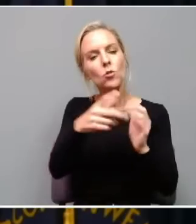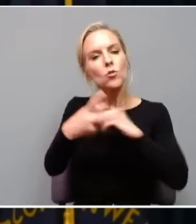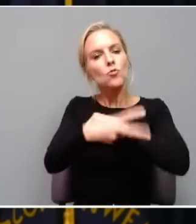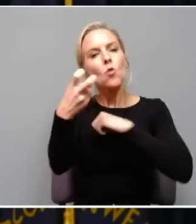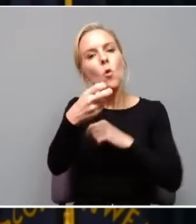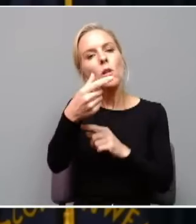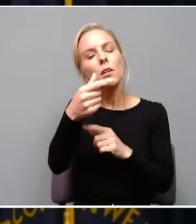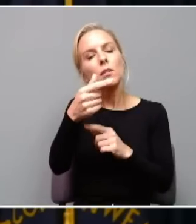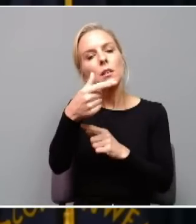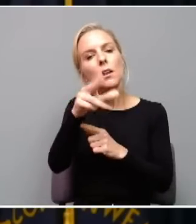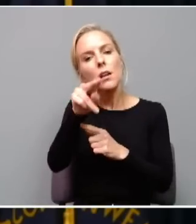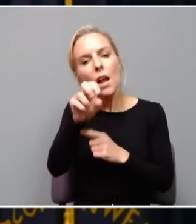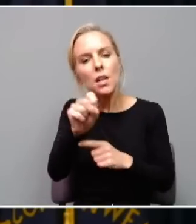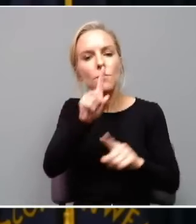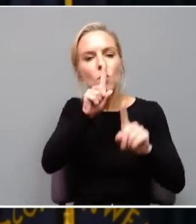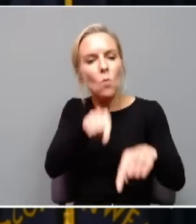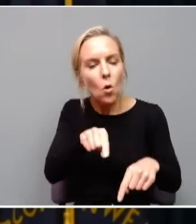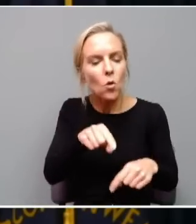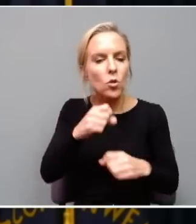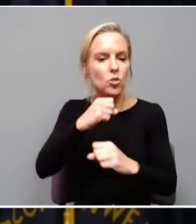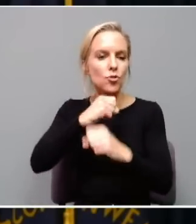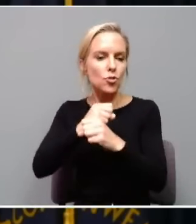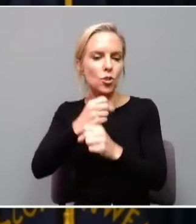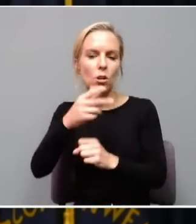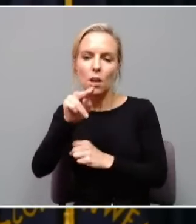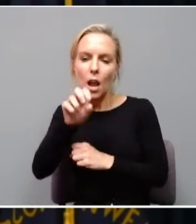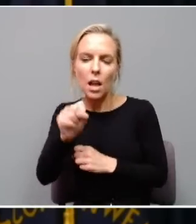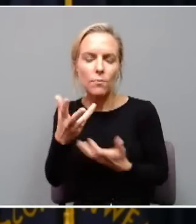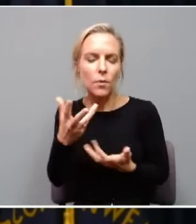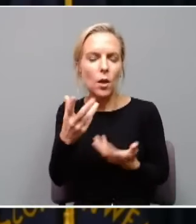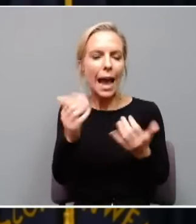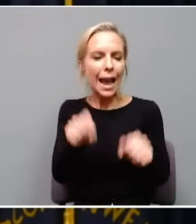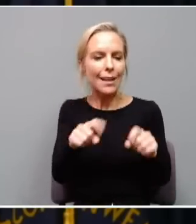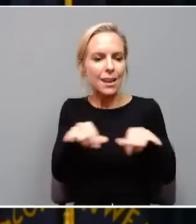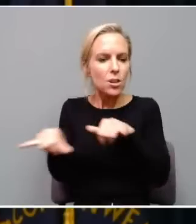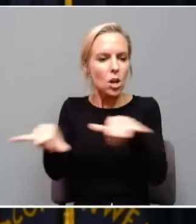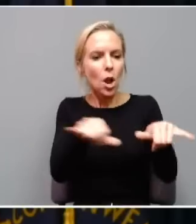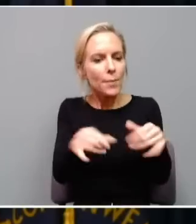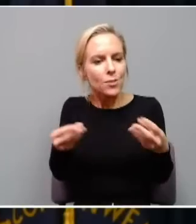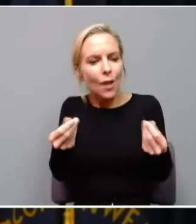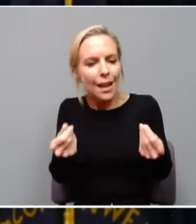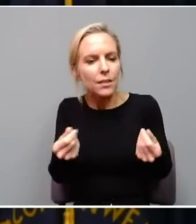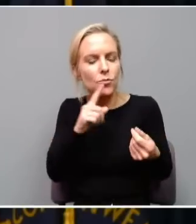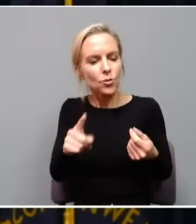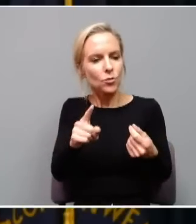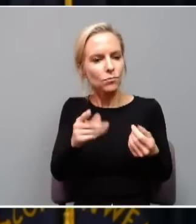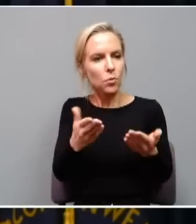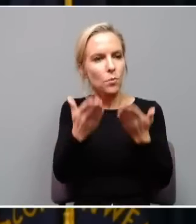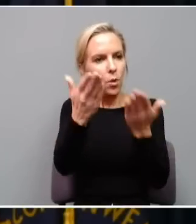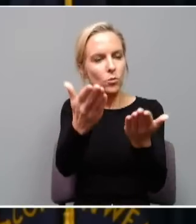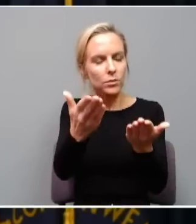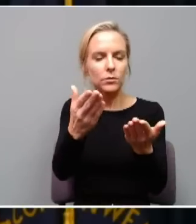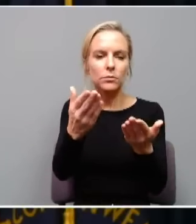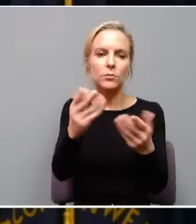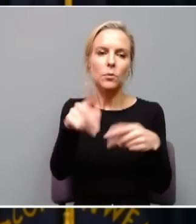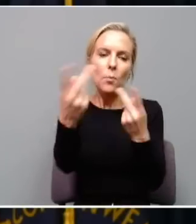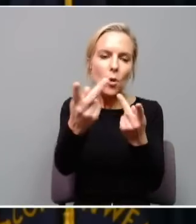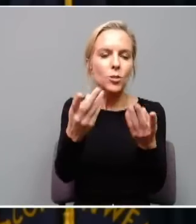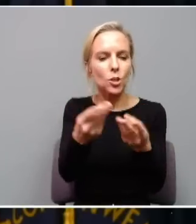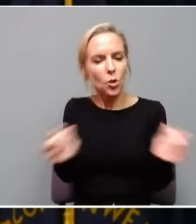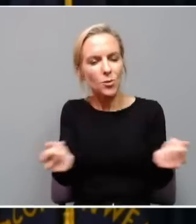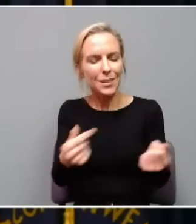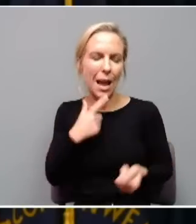guns? And is there a way to look for common ground with Republicans and pursue solutions on this? Thanks. I know that was long. Thank you.